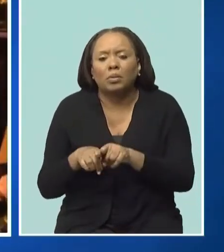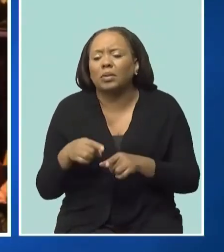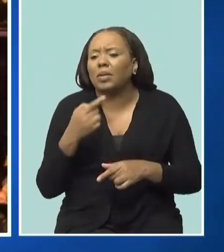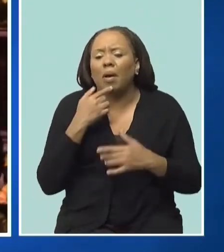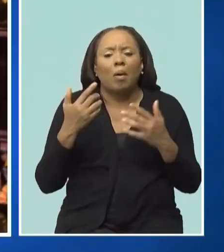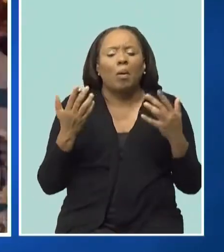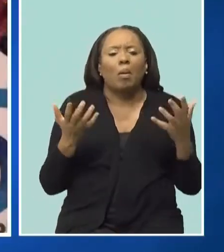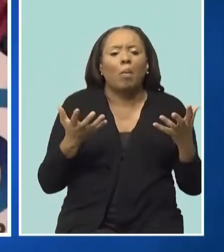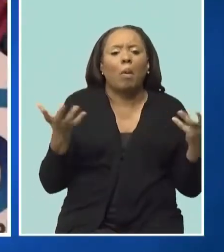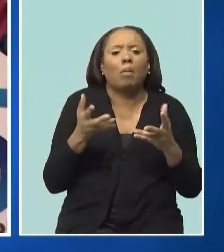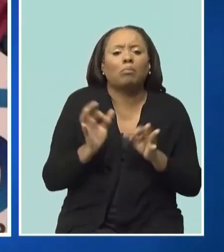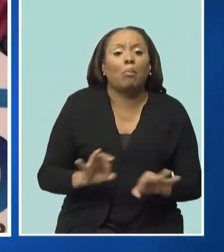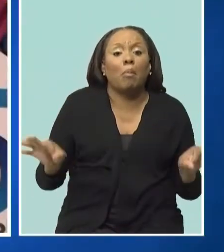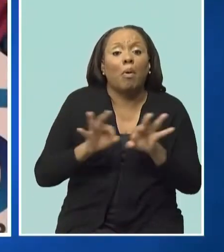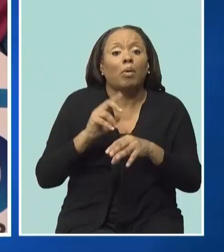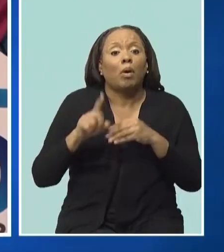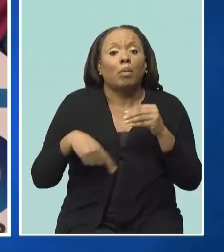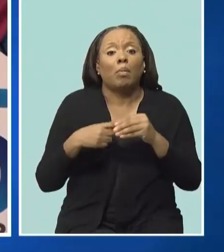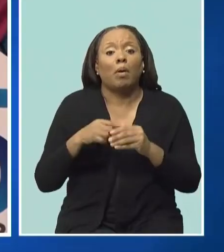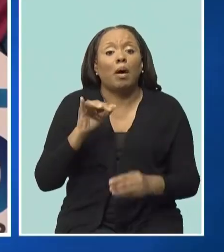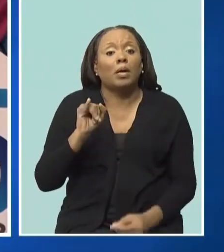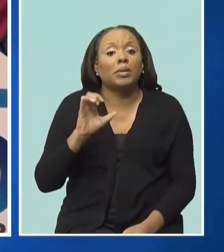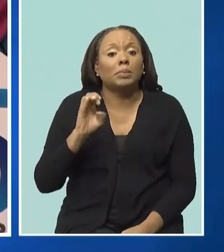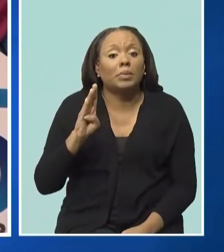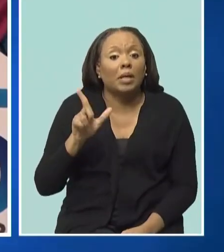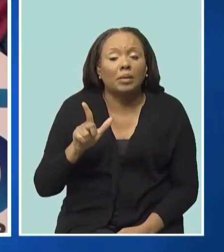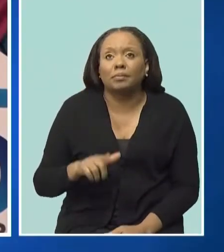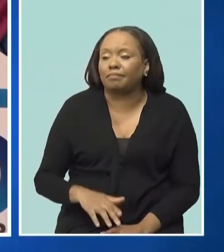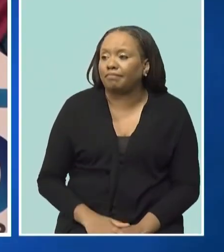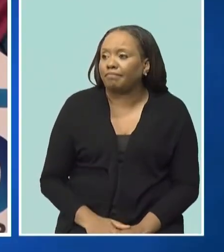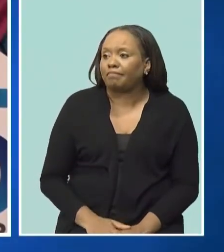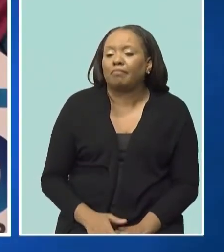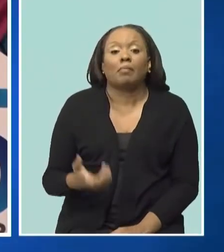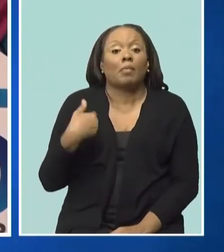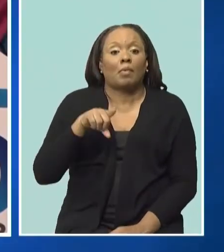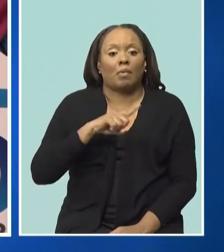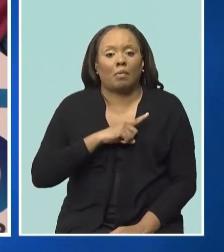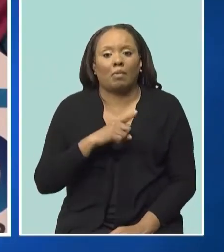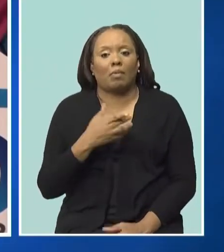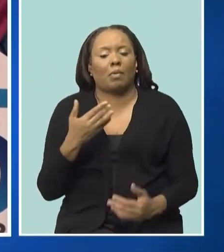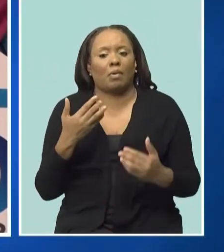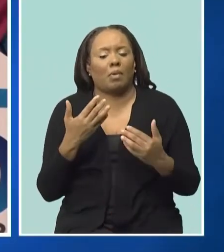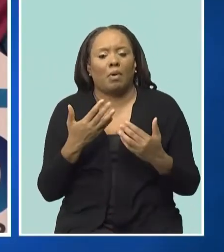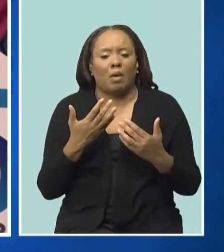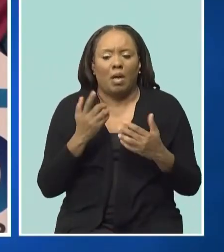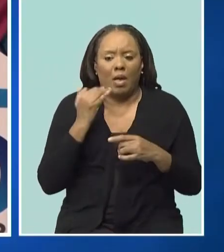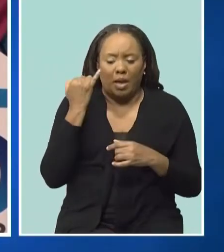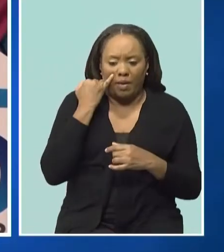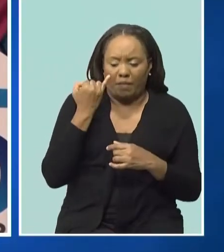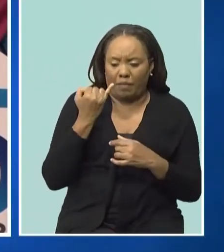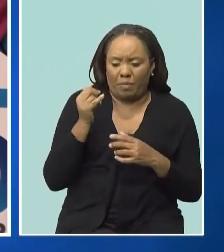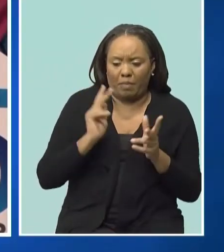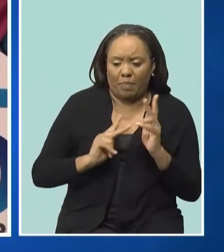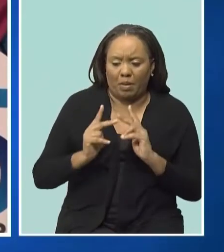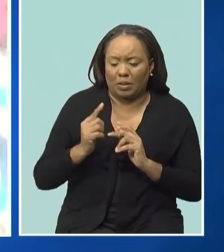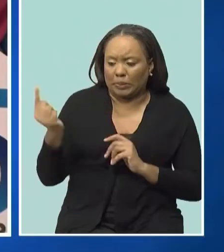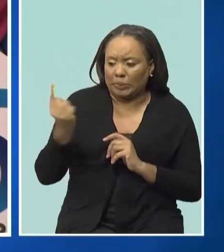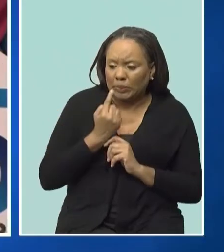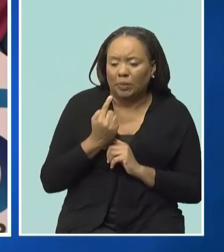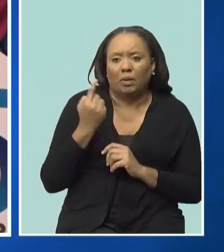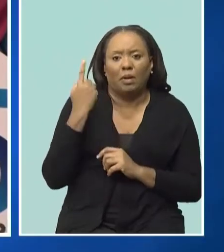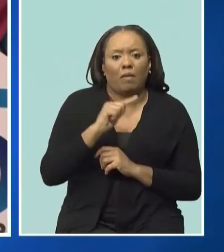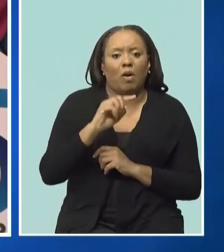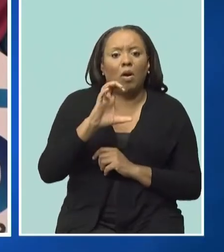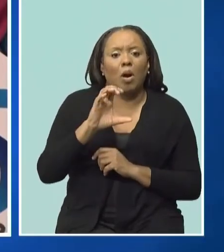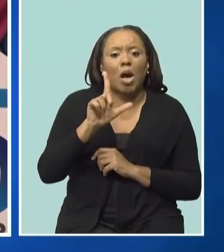ICBL mandate. We are a financially stable company with the capacity to settle our claims promptly. Our pricing models are